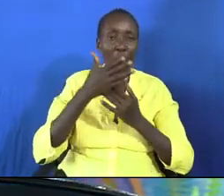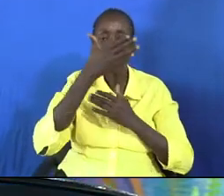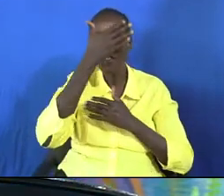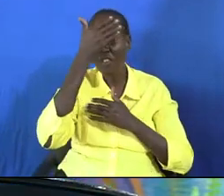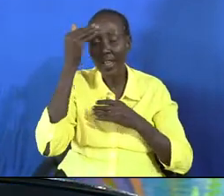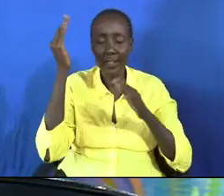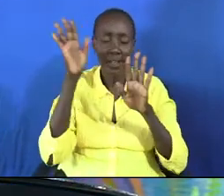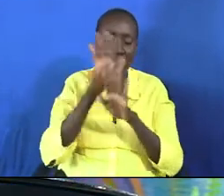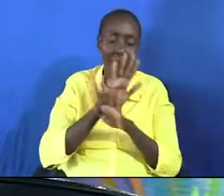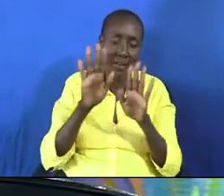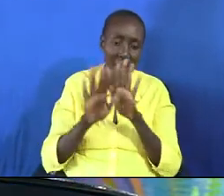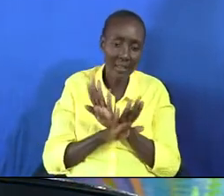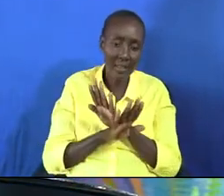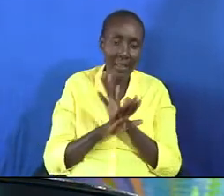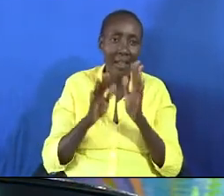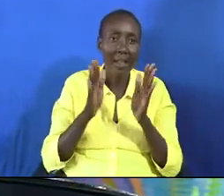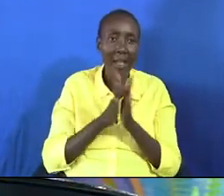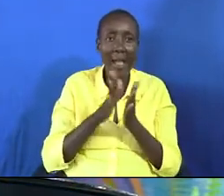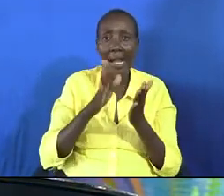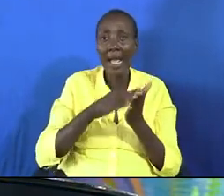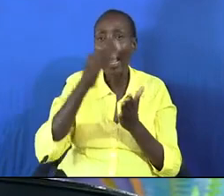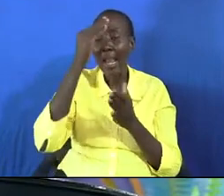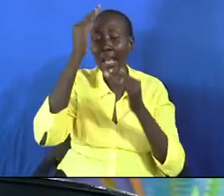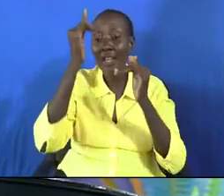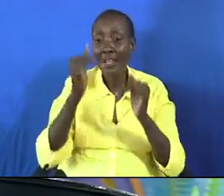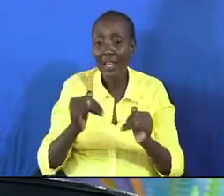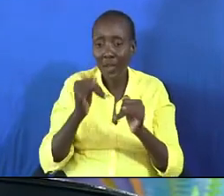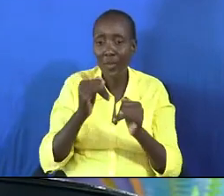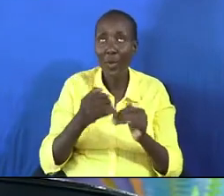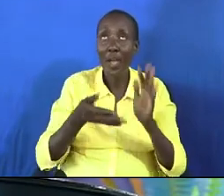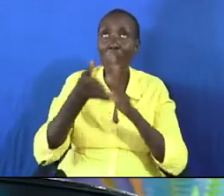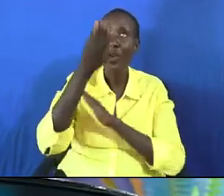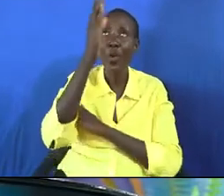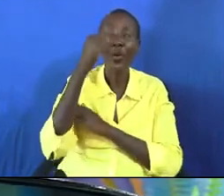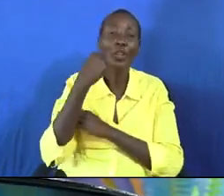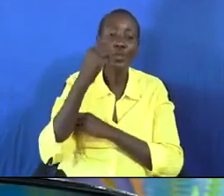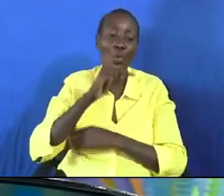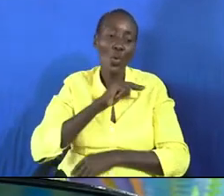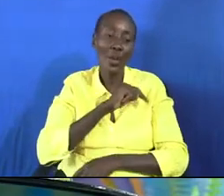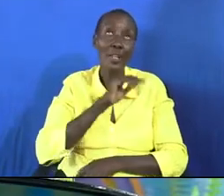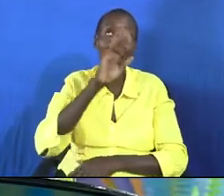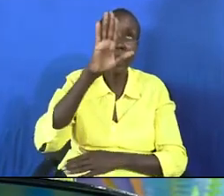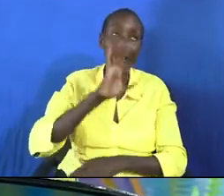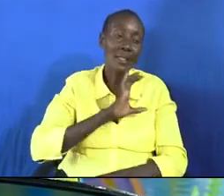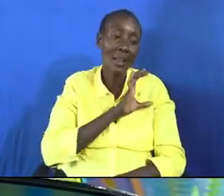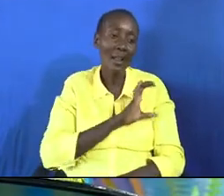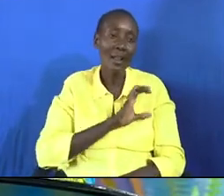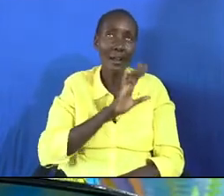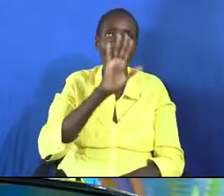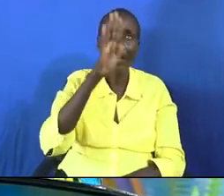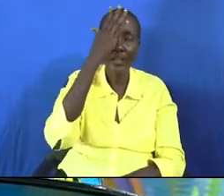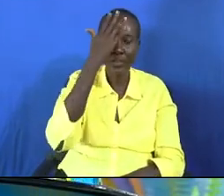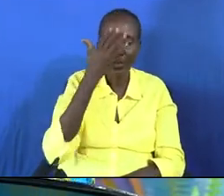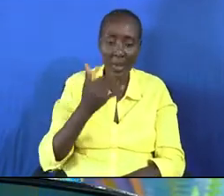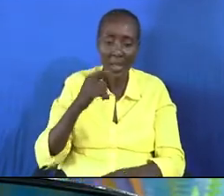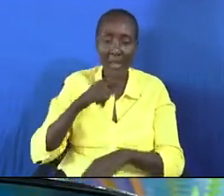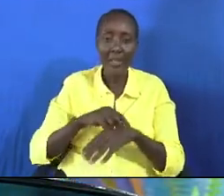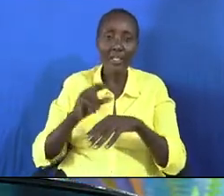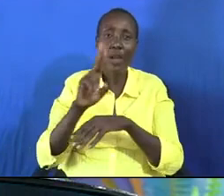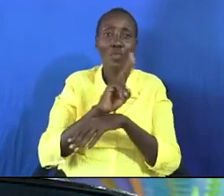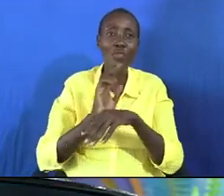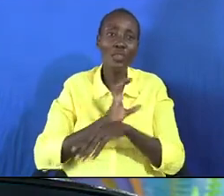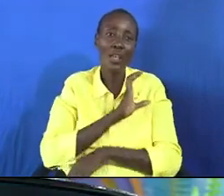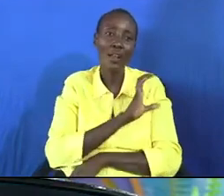forget everything and learn who God is, his nature, his character. Because when you use